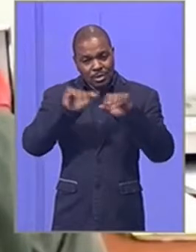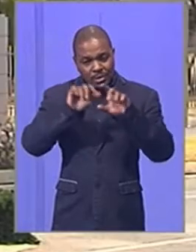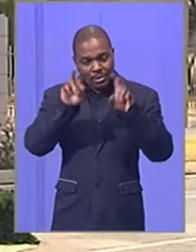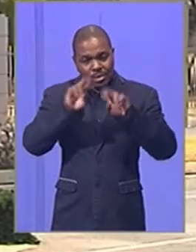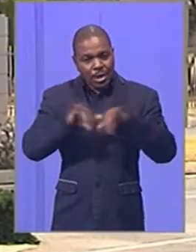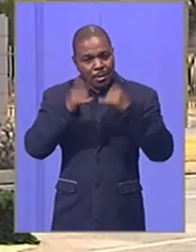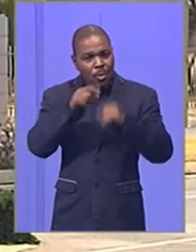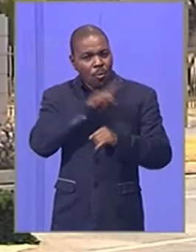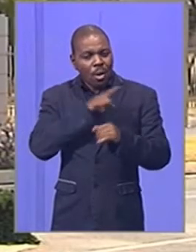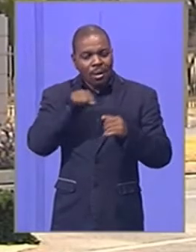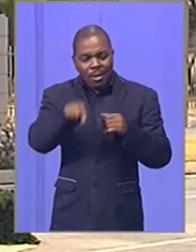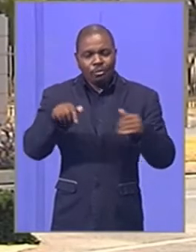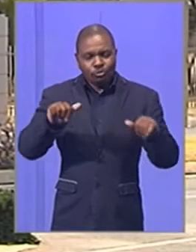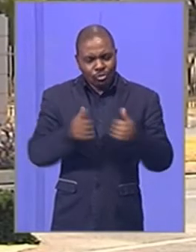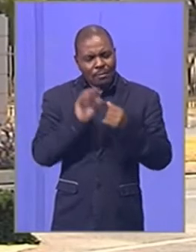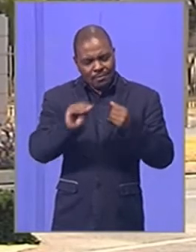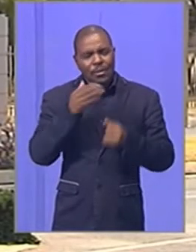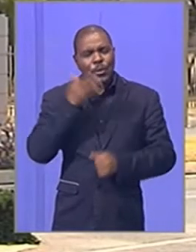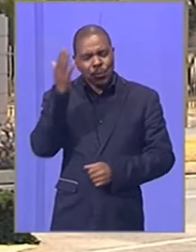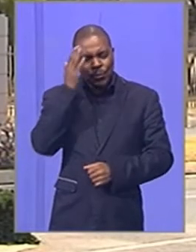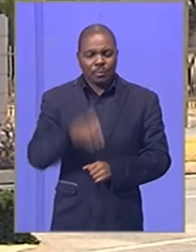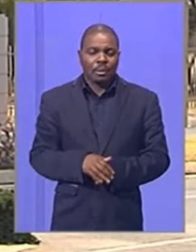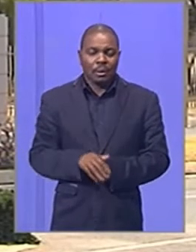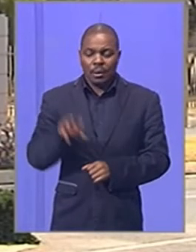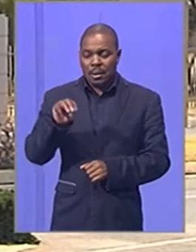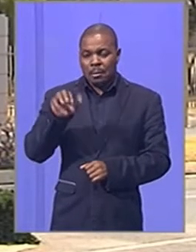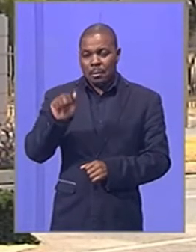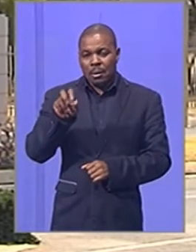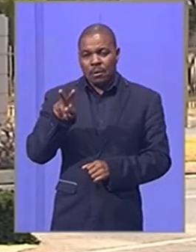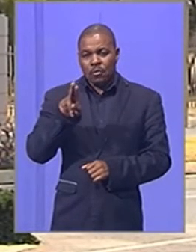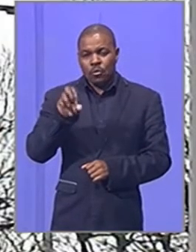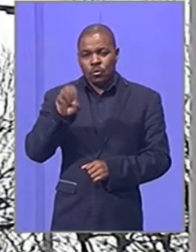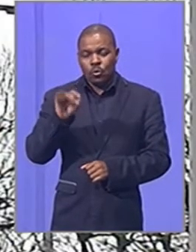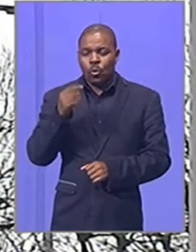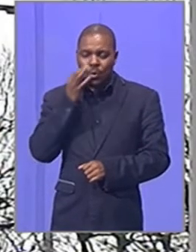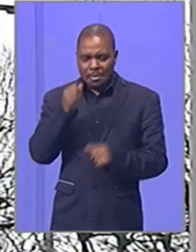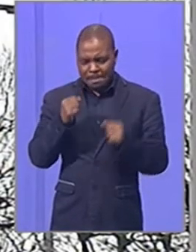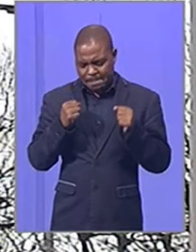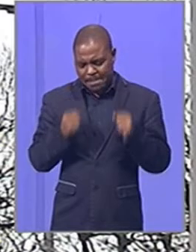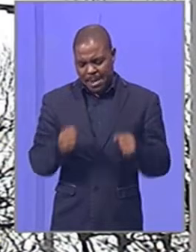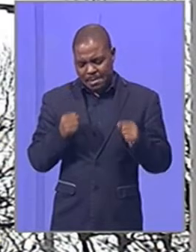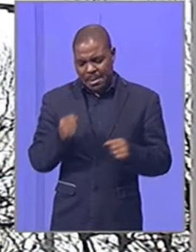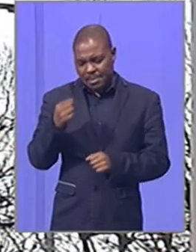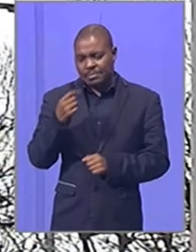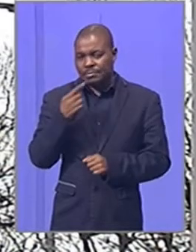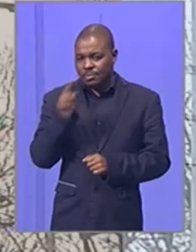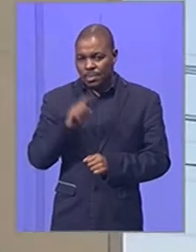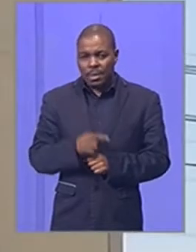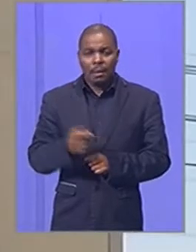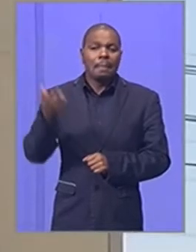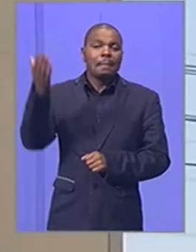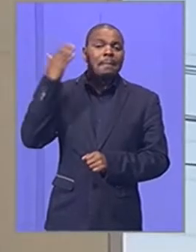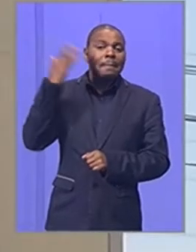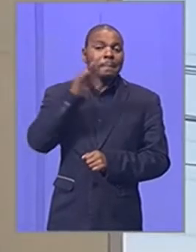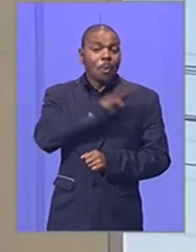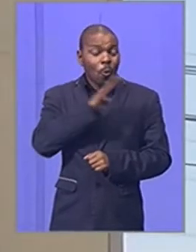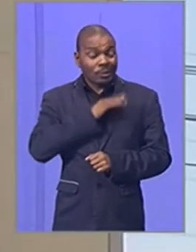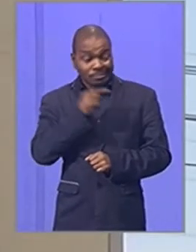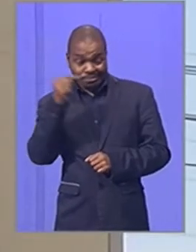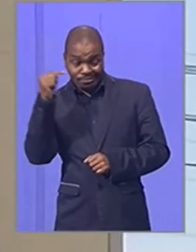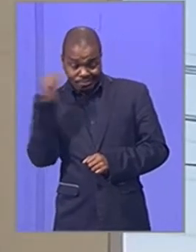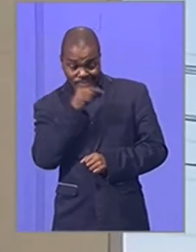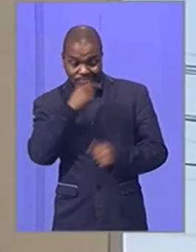Eskom. Mavuso o re o ntse a tsitlalletse ntlheng ya hae ya ho dumela hore Boto e fetileng e lokela ho jariswa boikarabello